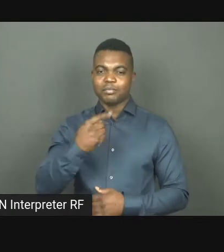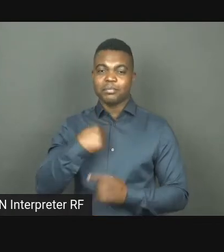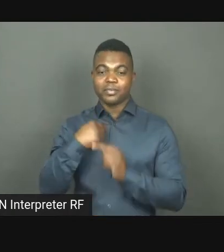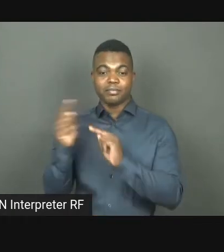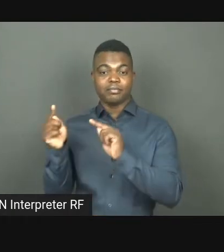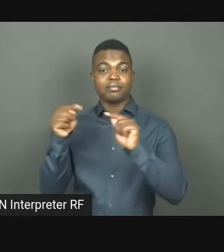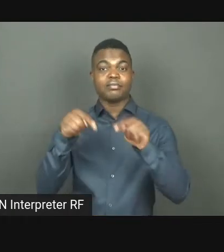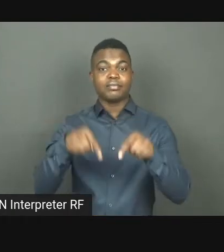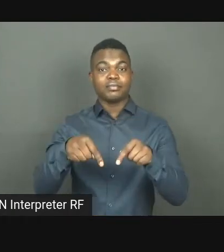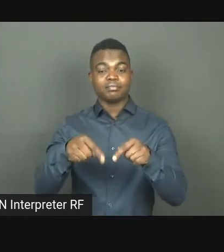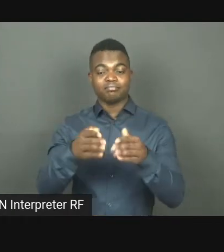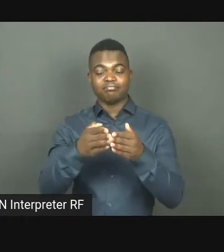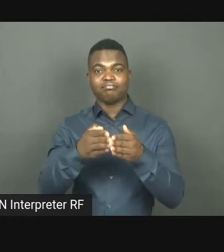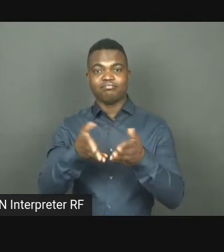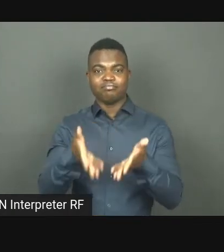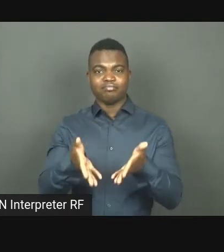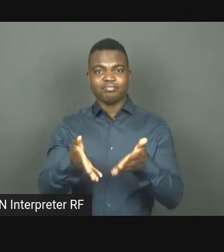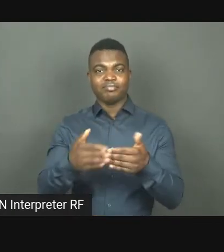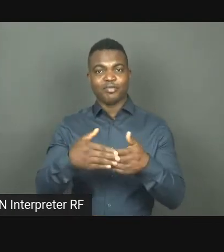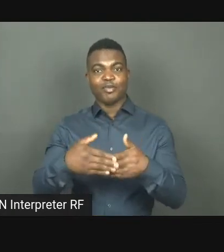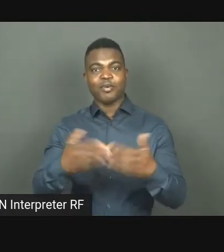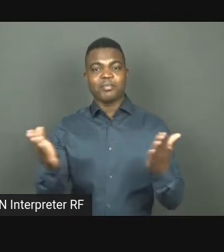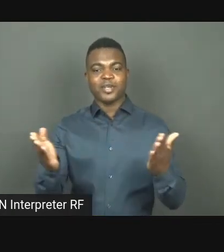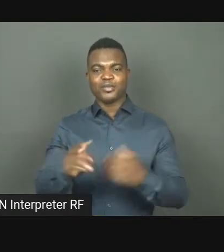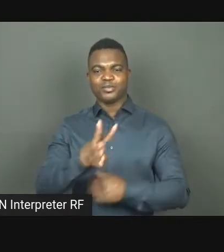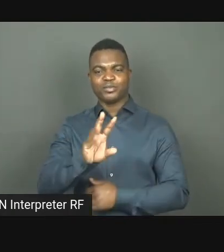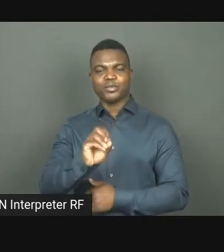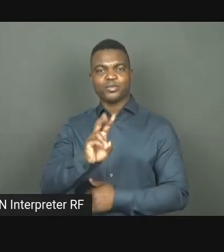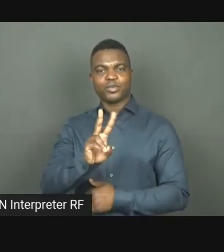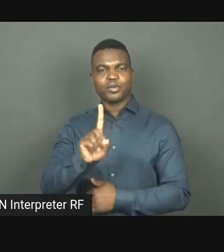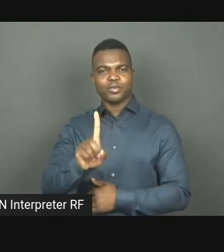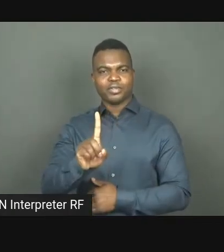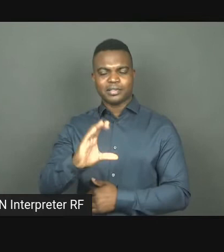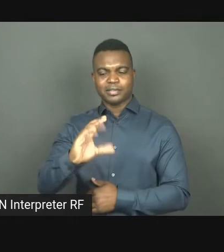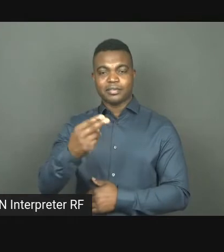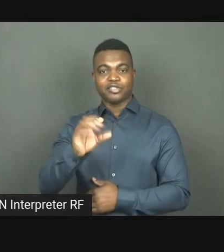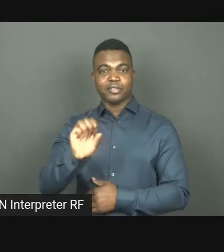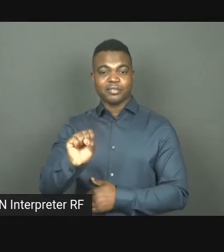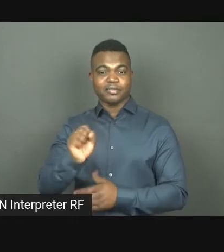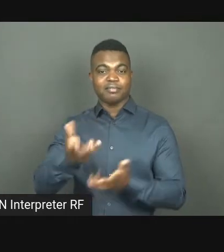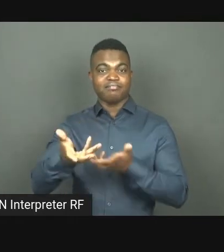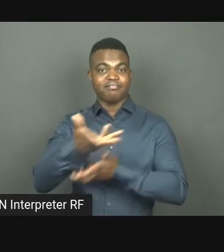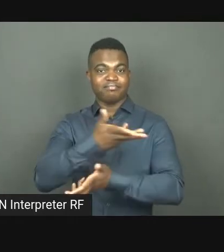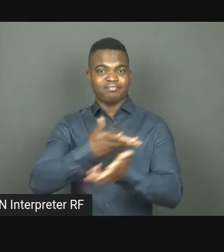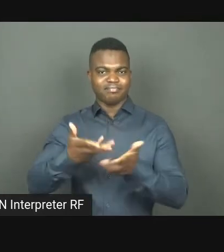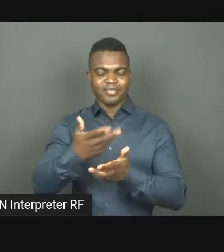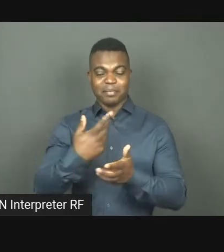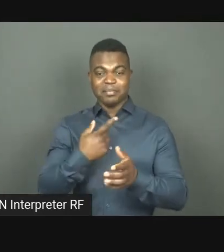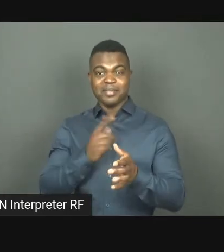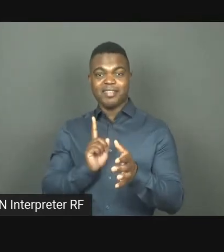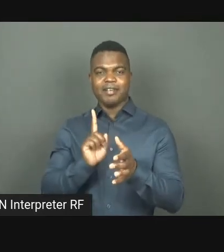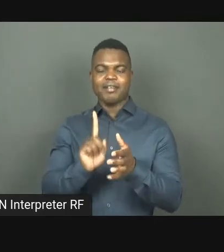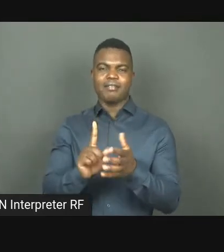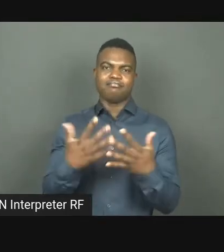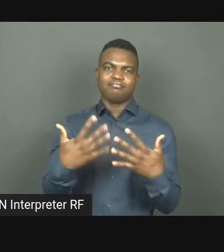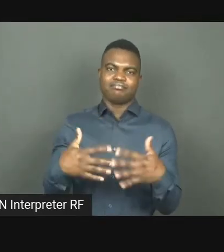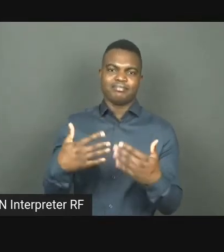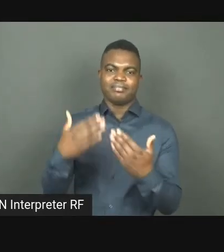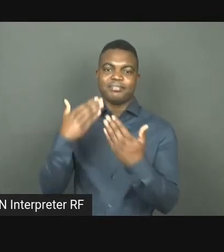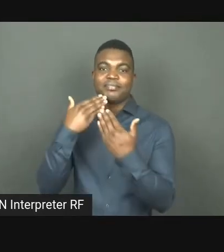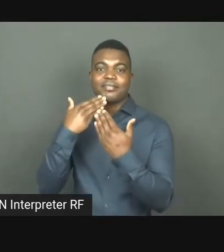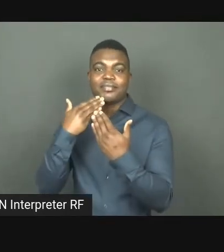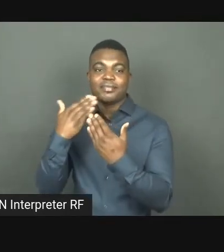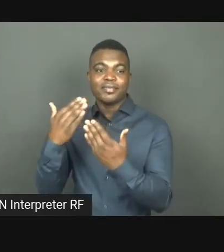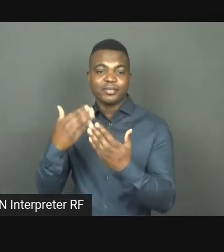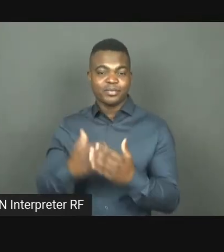that word cloud. CHS Exchanges have become a flagship event for the CHS Alliance, allowing our 150 plus members